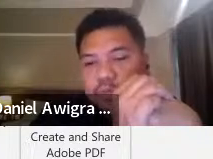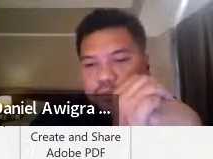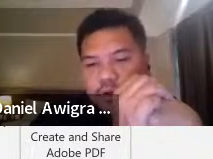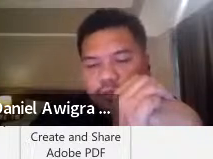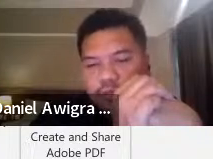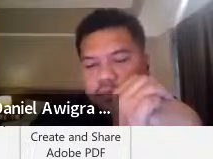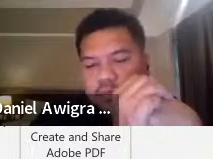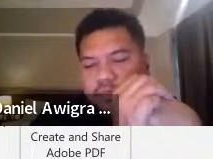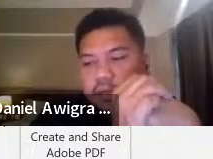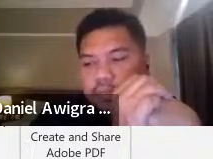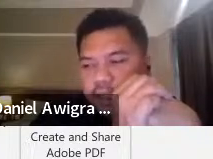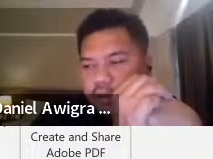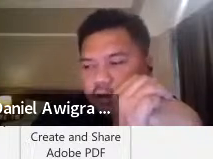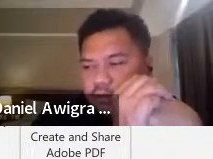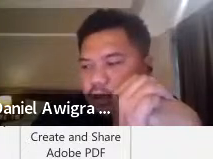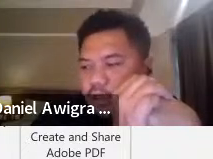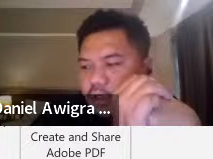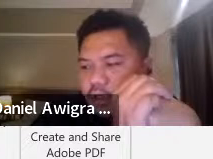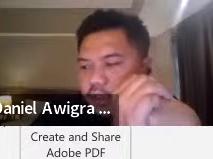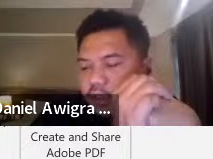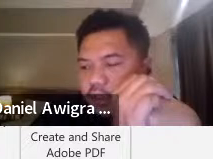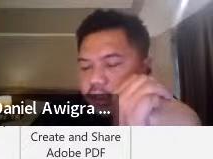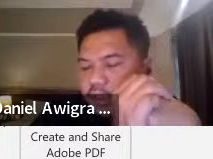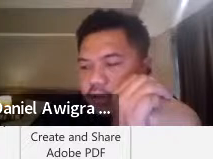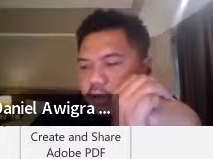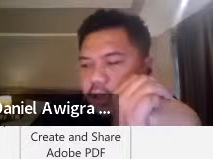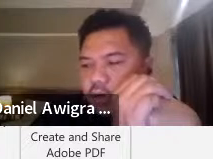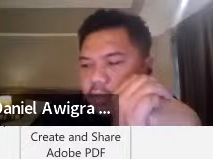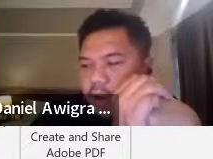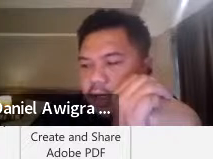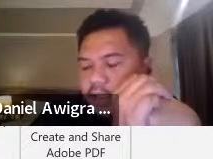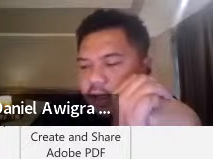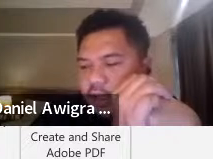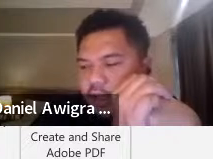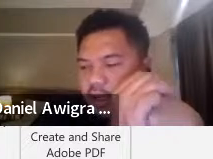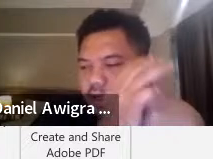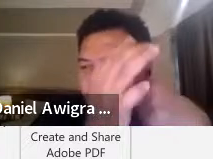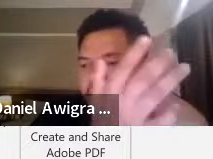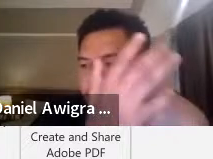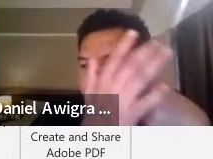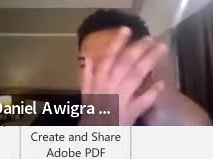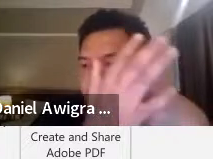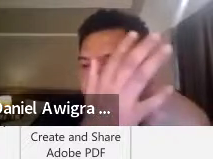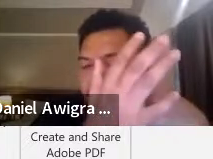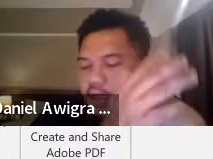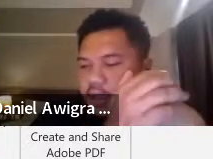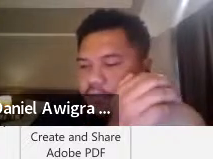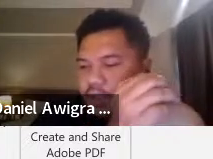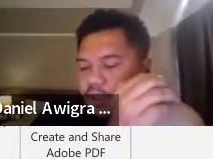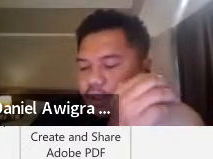to move from the debate of the narrow-minded, how to call that,